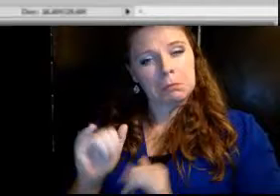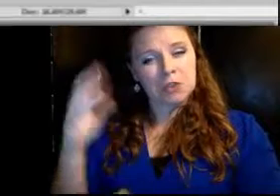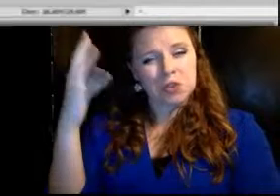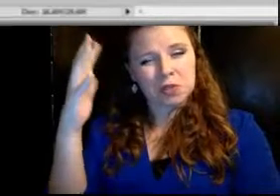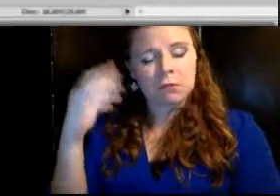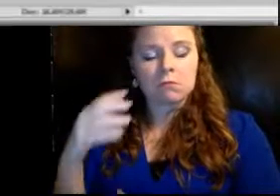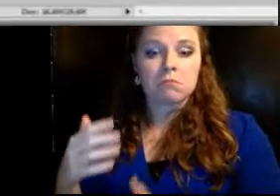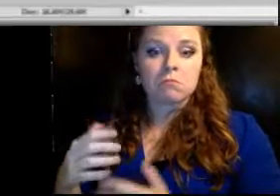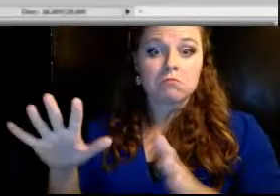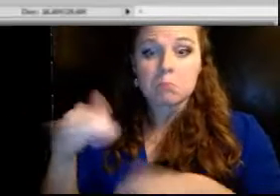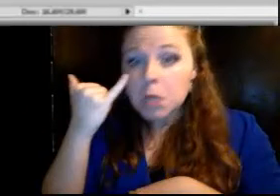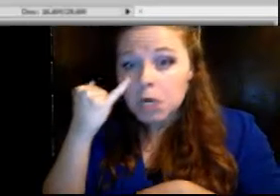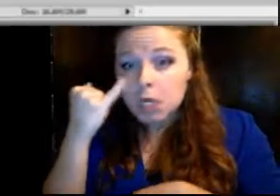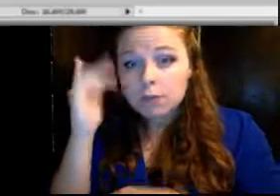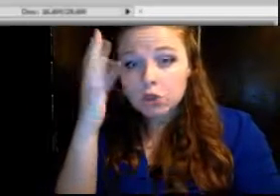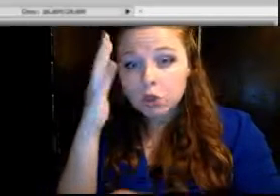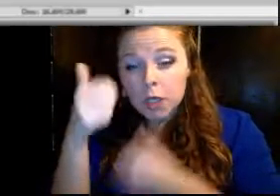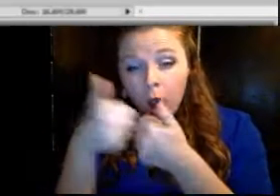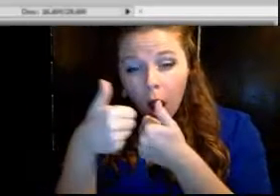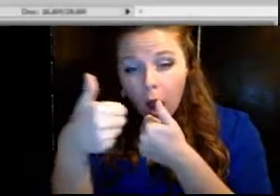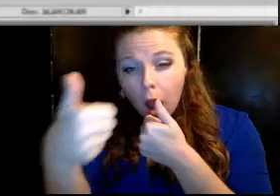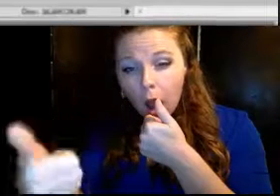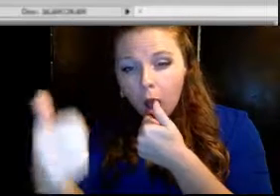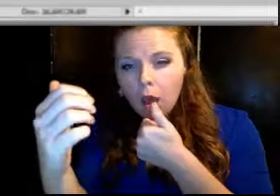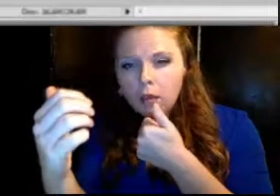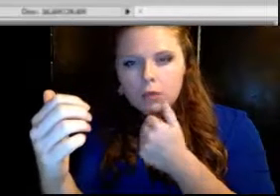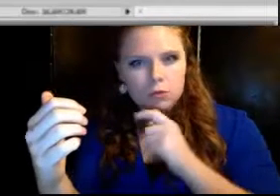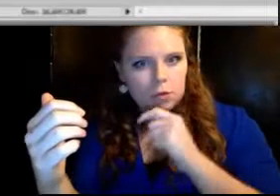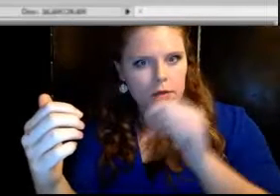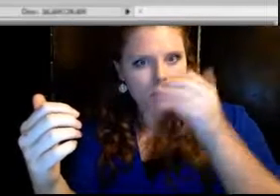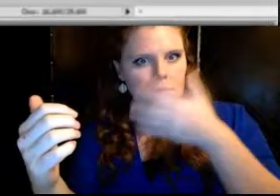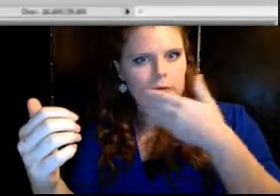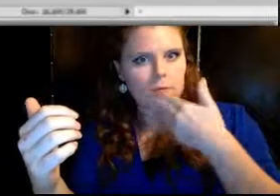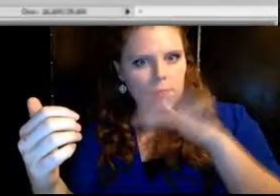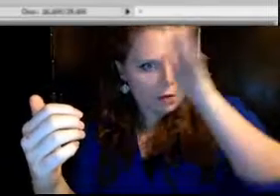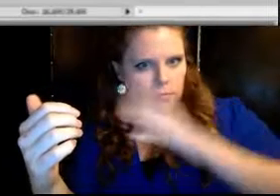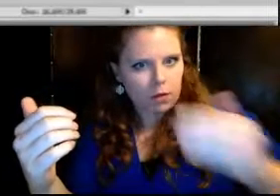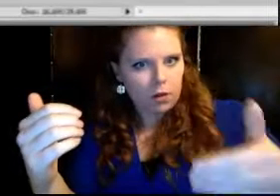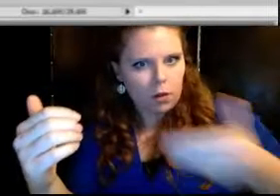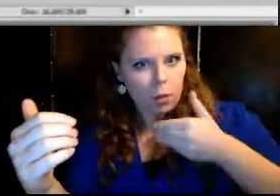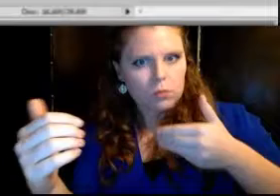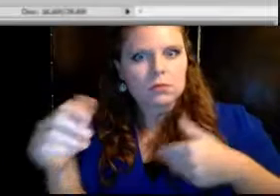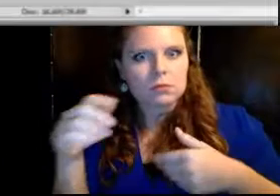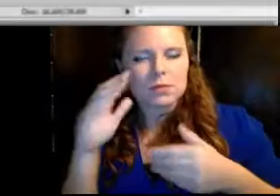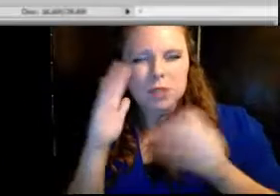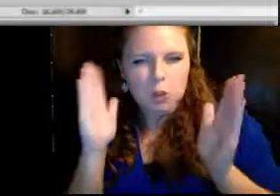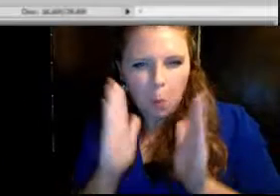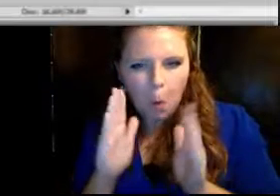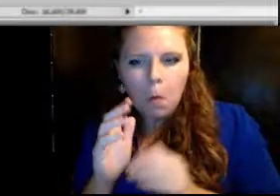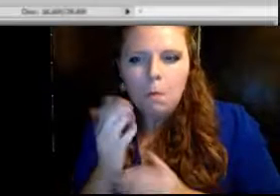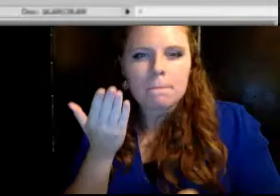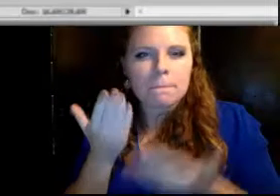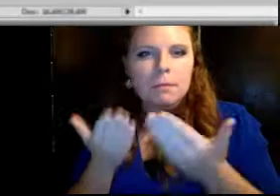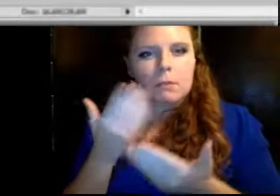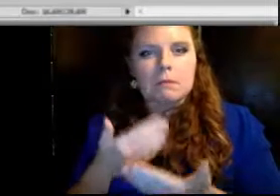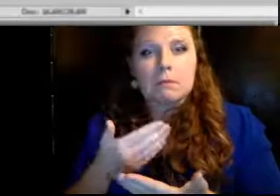But what if the tree was far away and the bad guy was up close? Well, that would make the bad guy very small. Or maybe